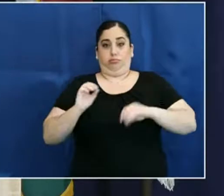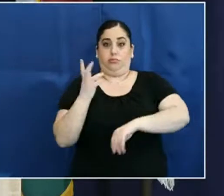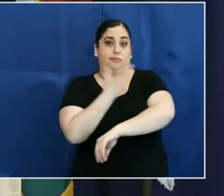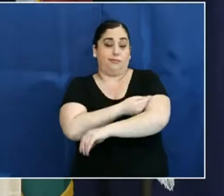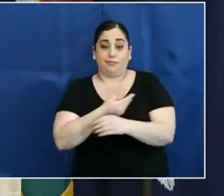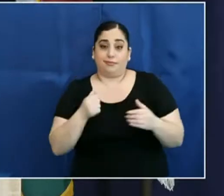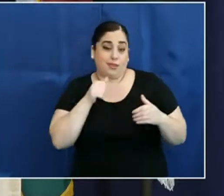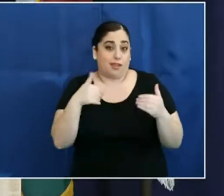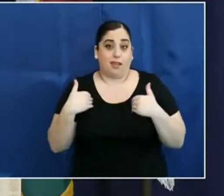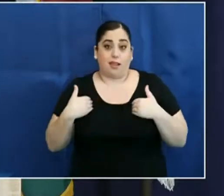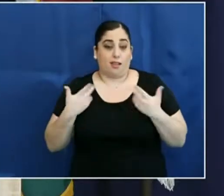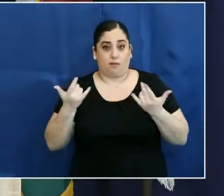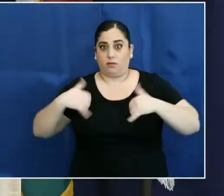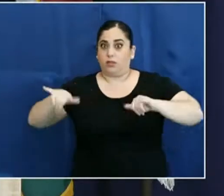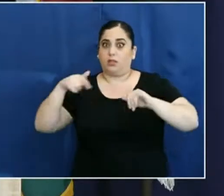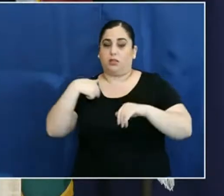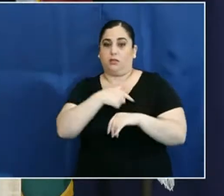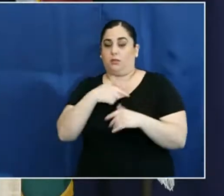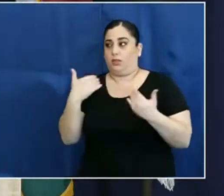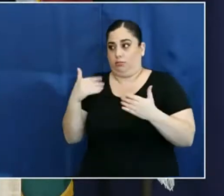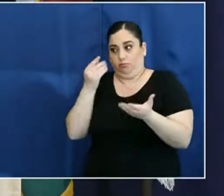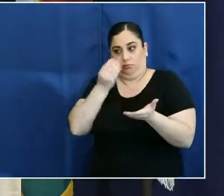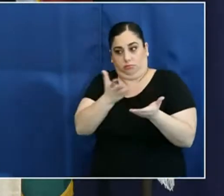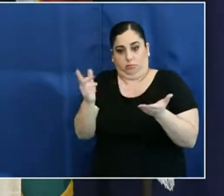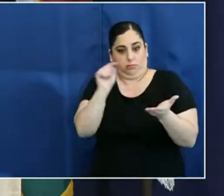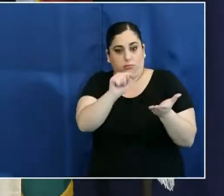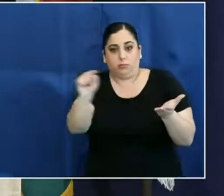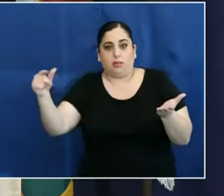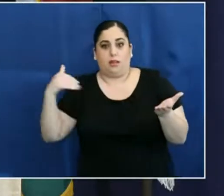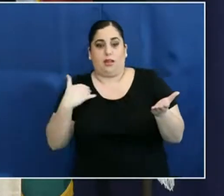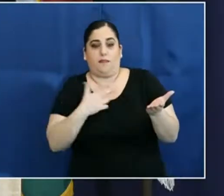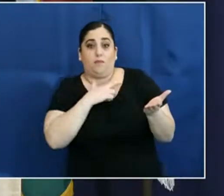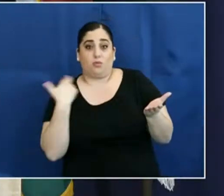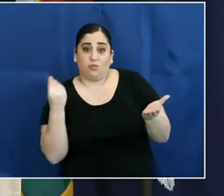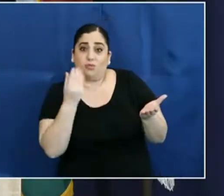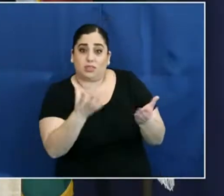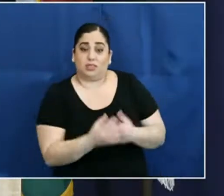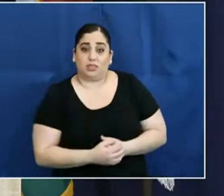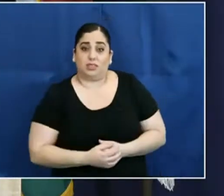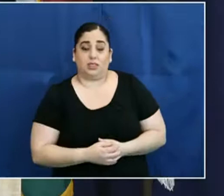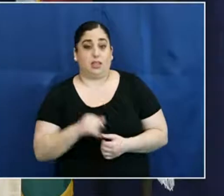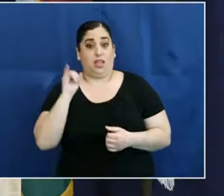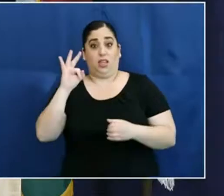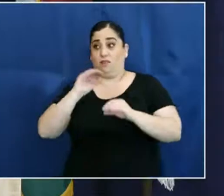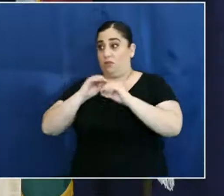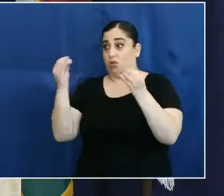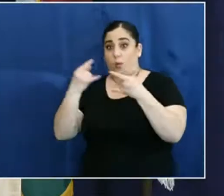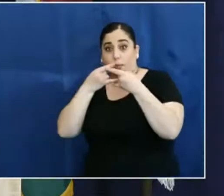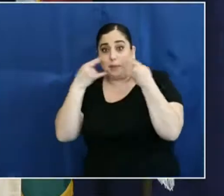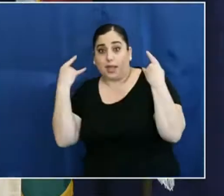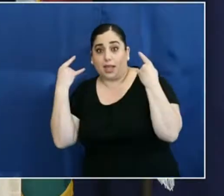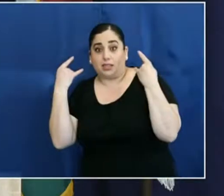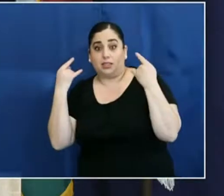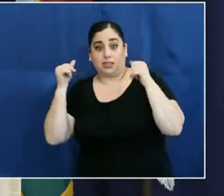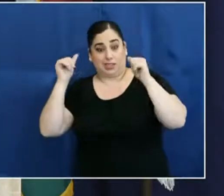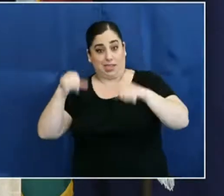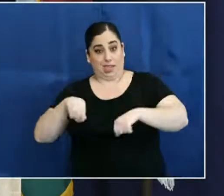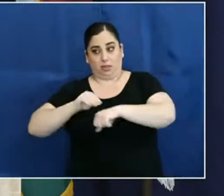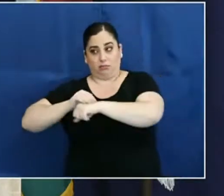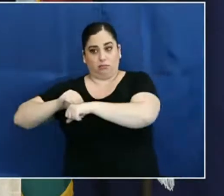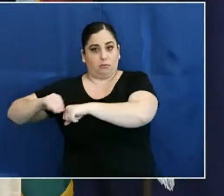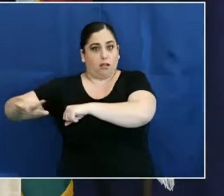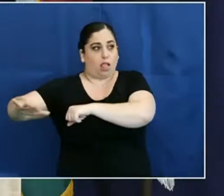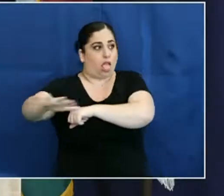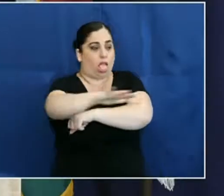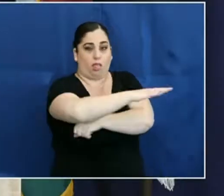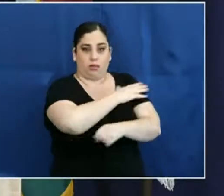of of spreading this disease indoors if they're not wearing their masks and so on and so forth. And